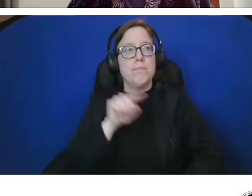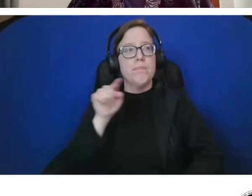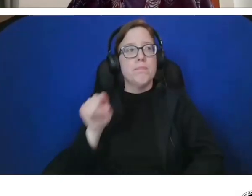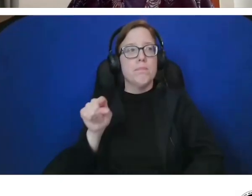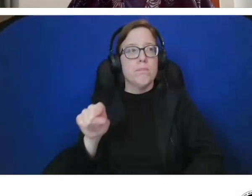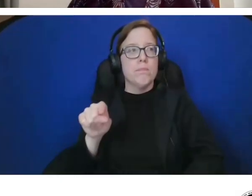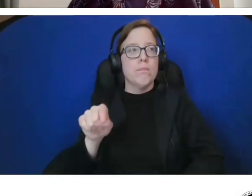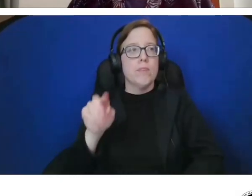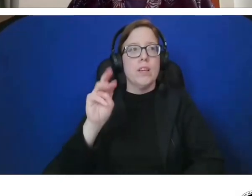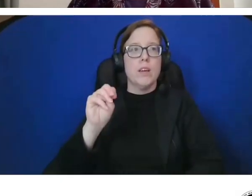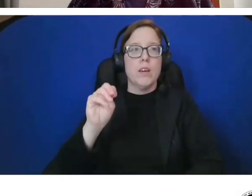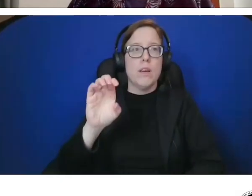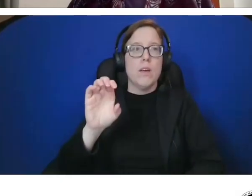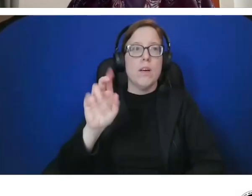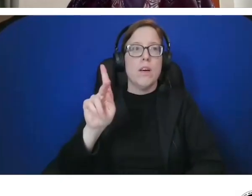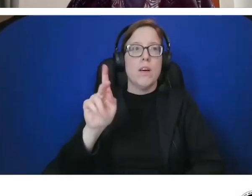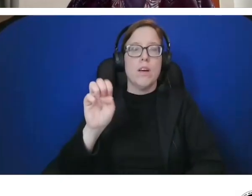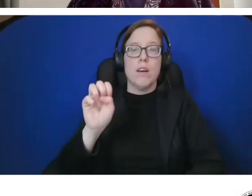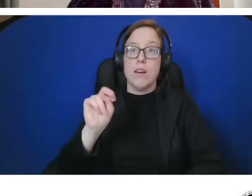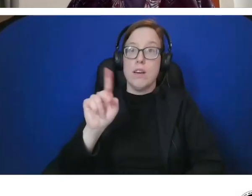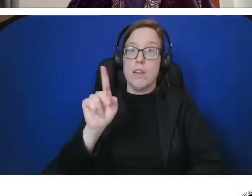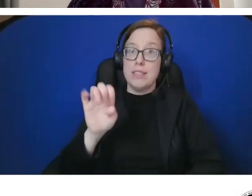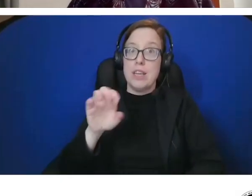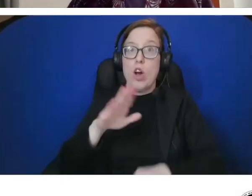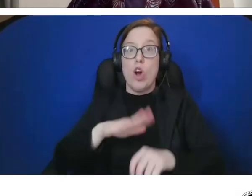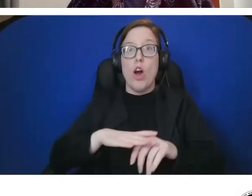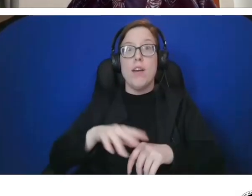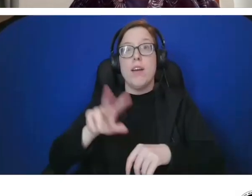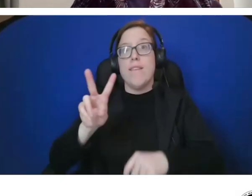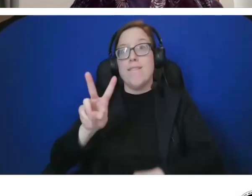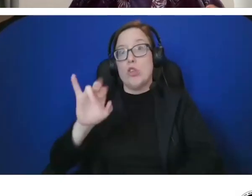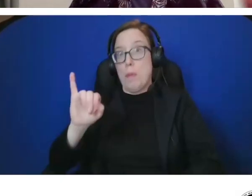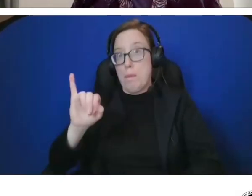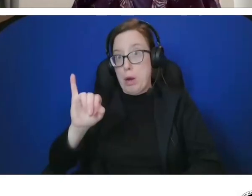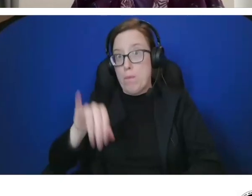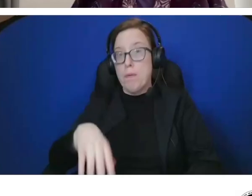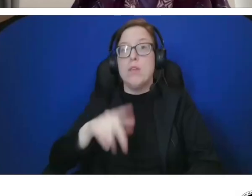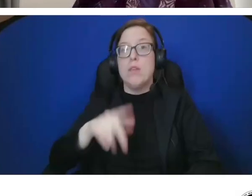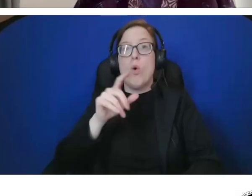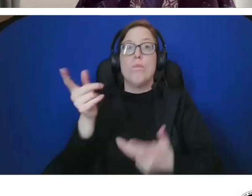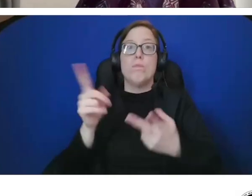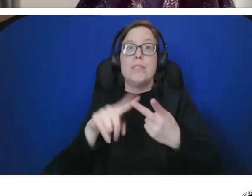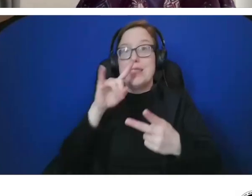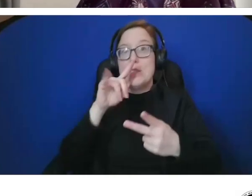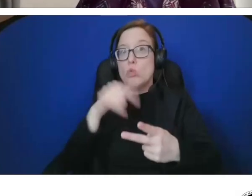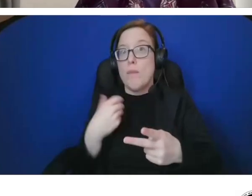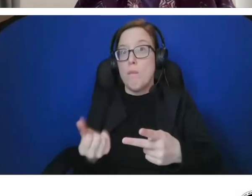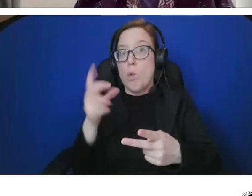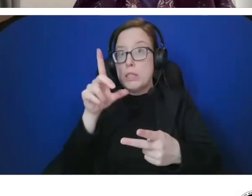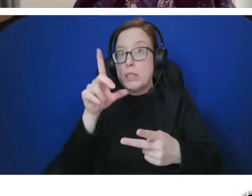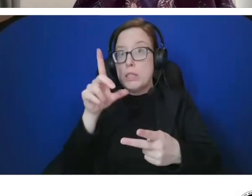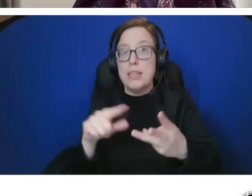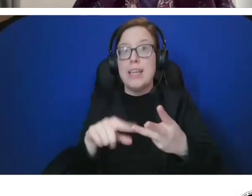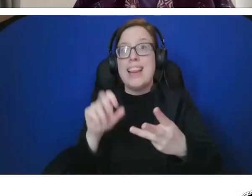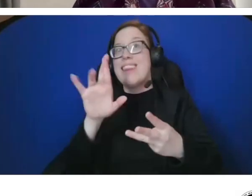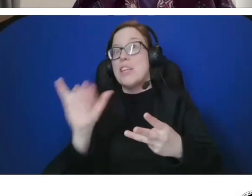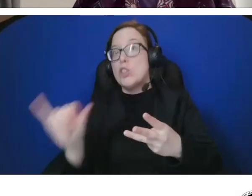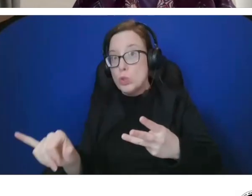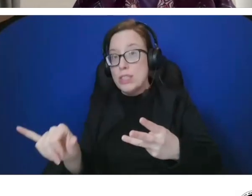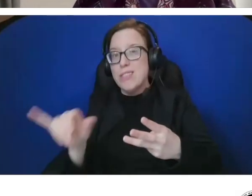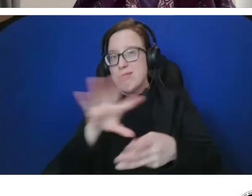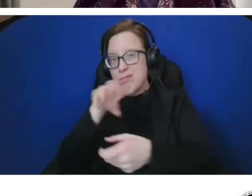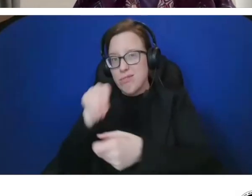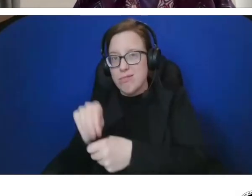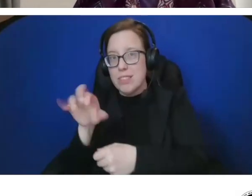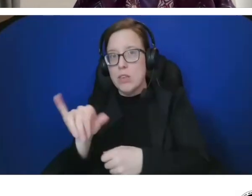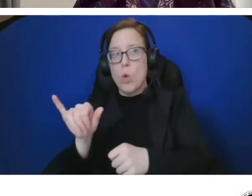written by Mackenzie on visual impairments and kids with multiple disabilities and literacy, or